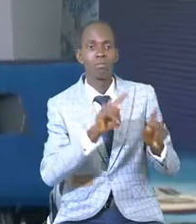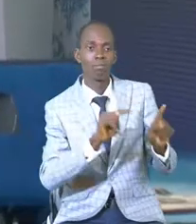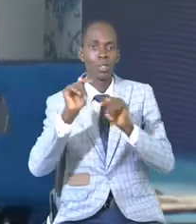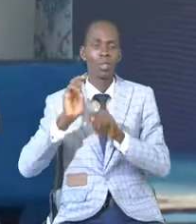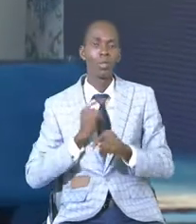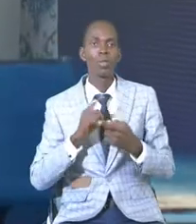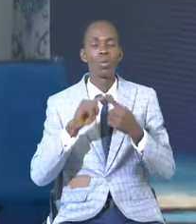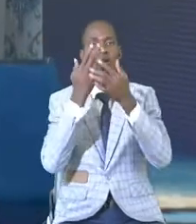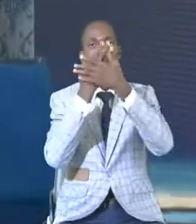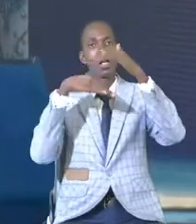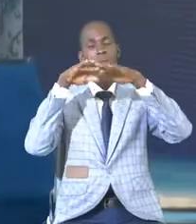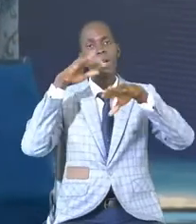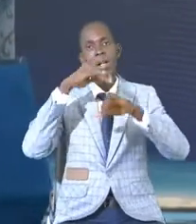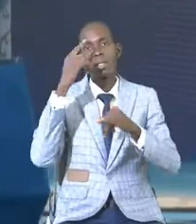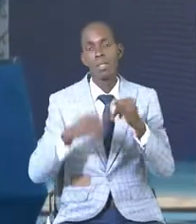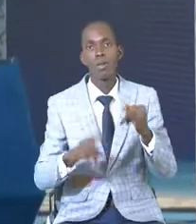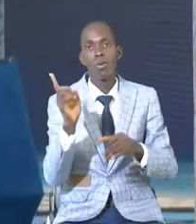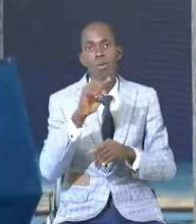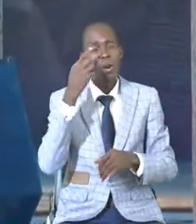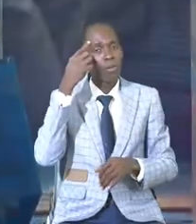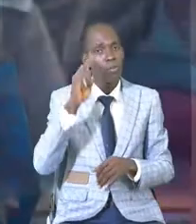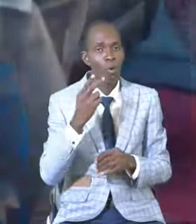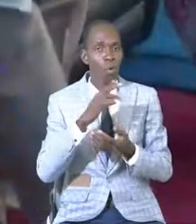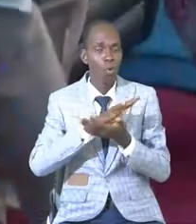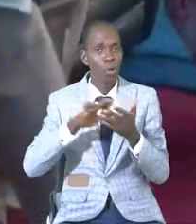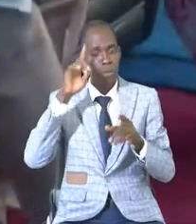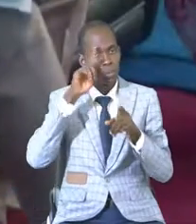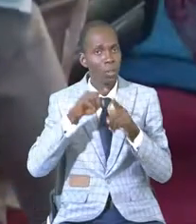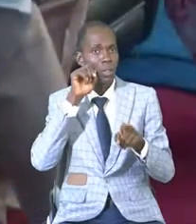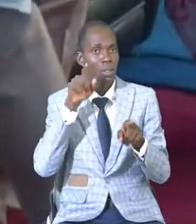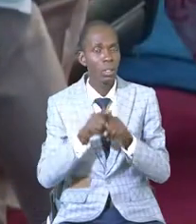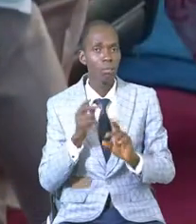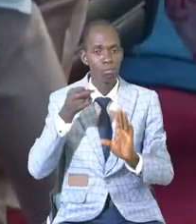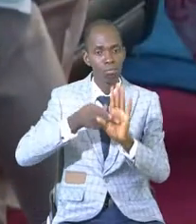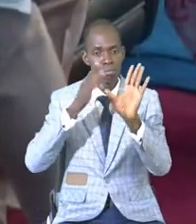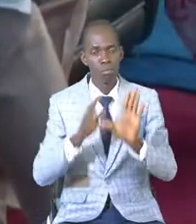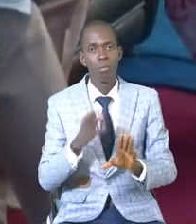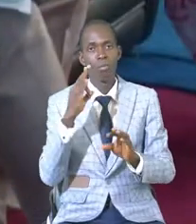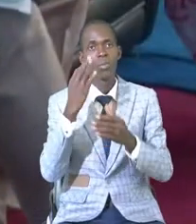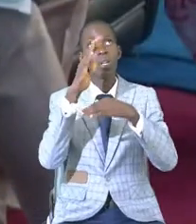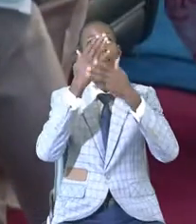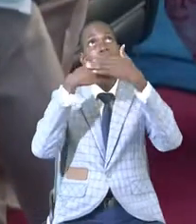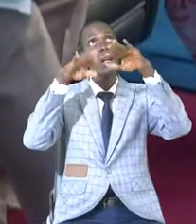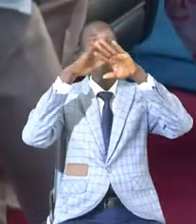says, wherefore, holy brethren, partakers of the heavenly calling, consider the